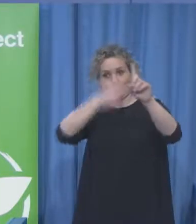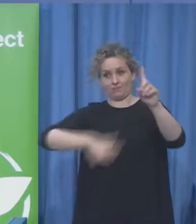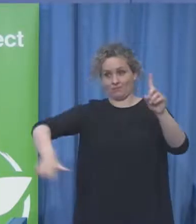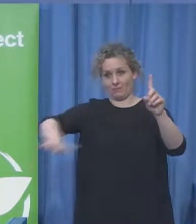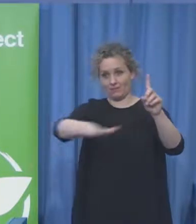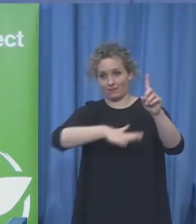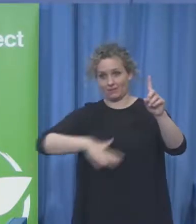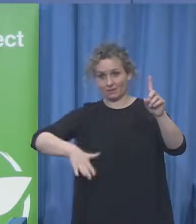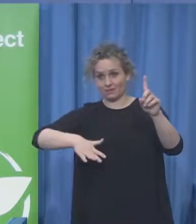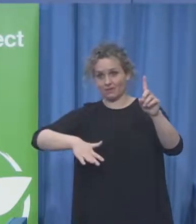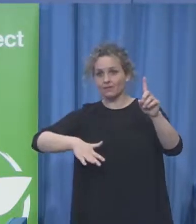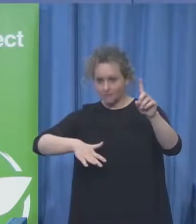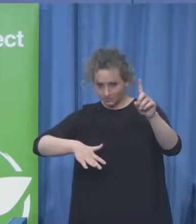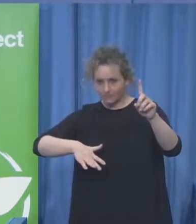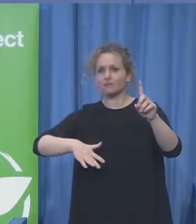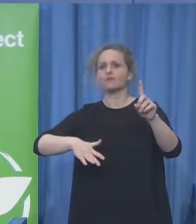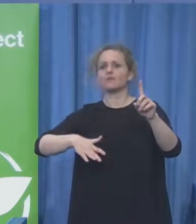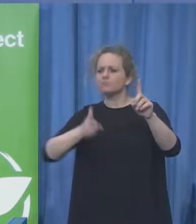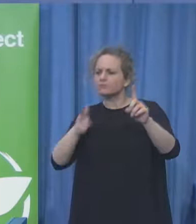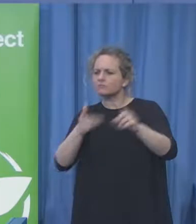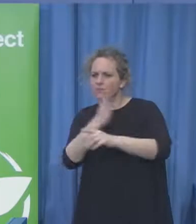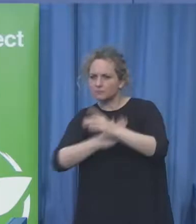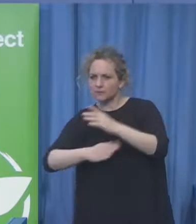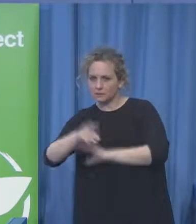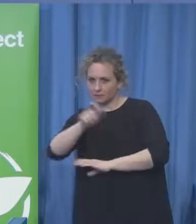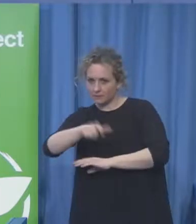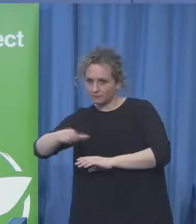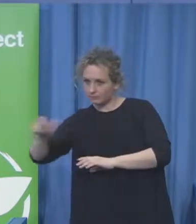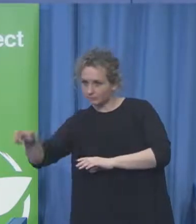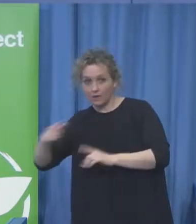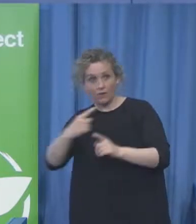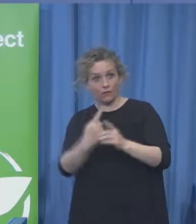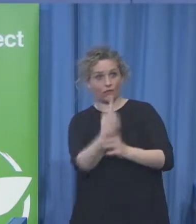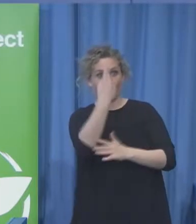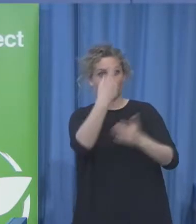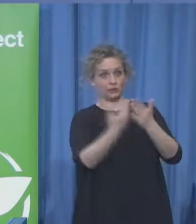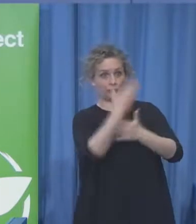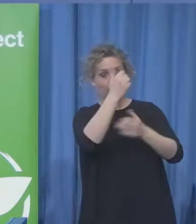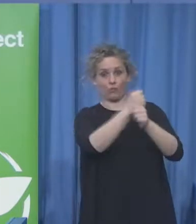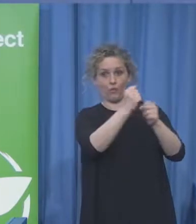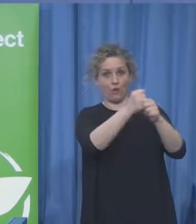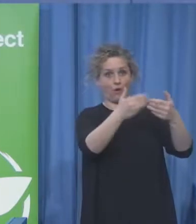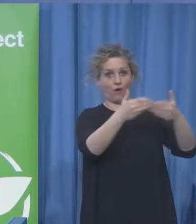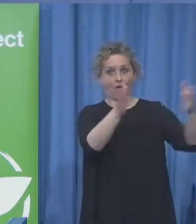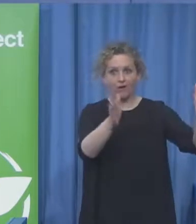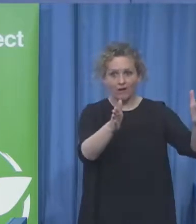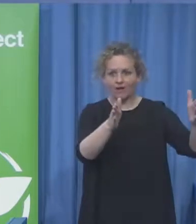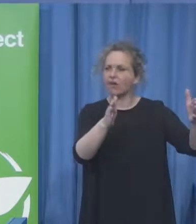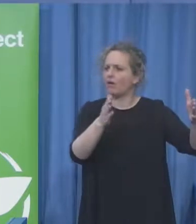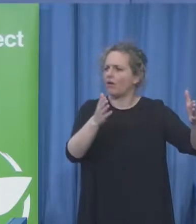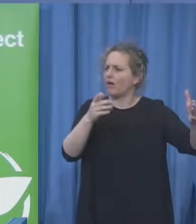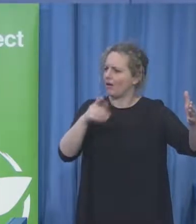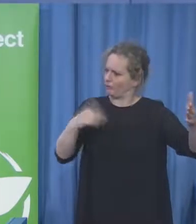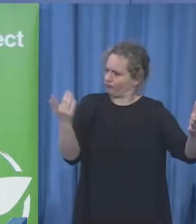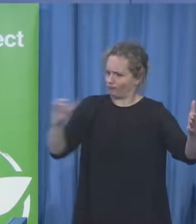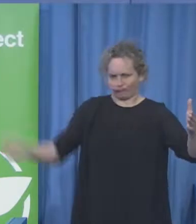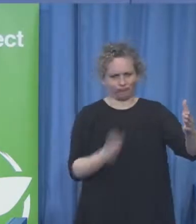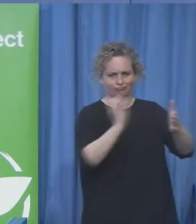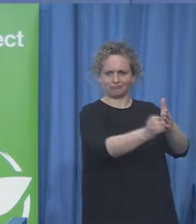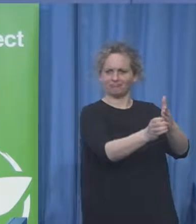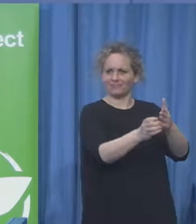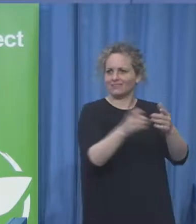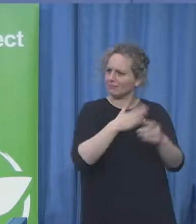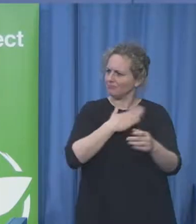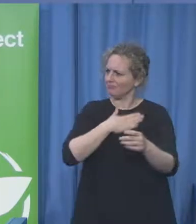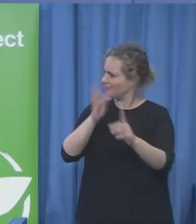are equally important, and human rights-based approach is a tool for assessing whether our policies, programs, and interventions